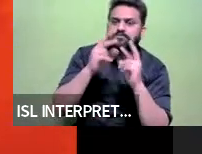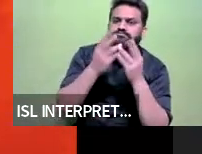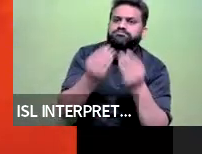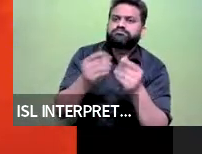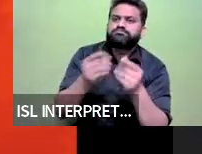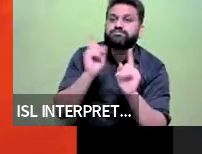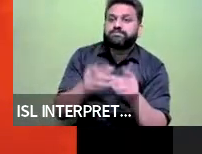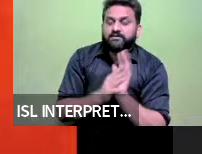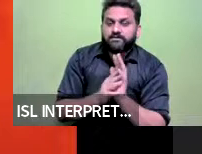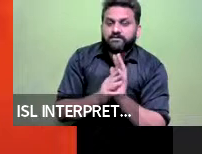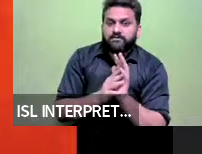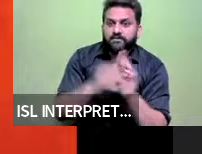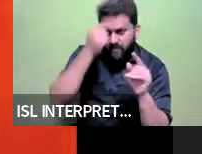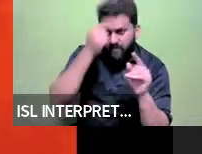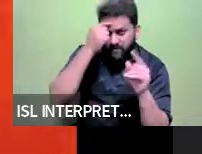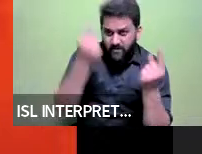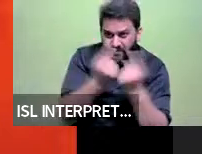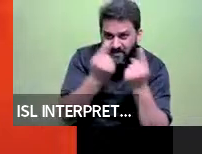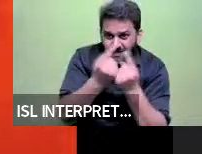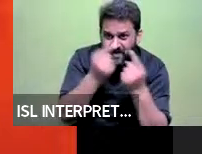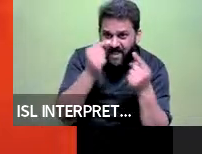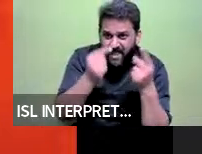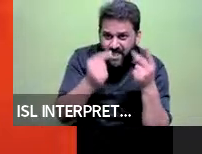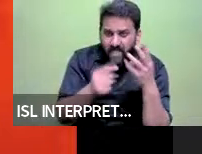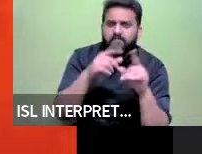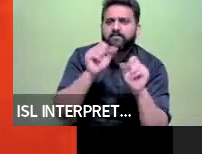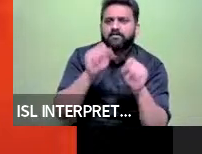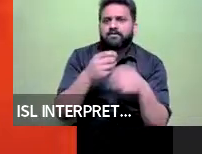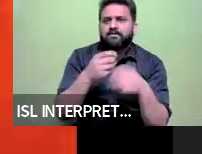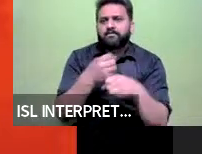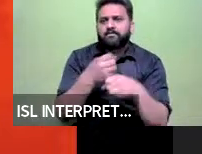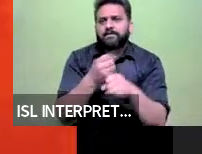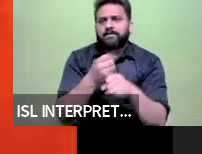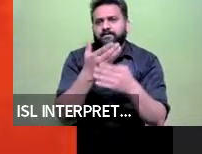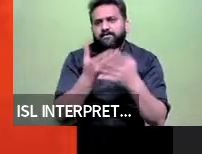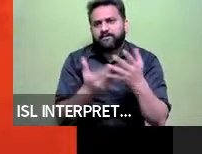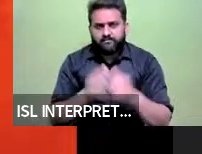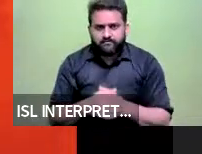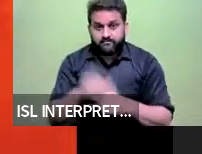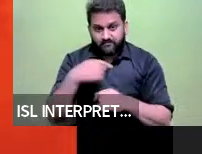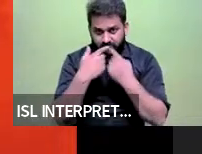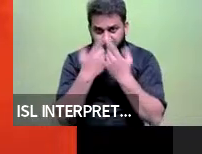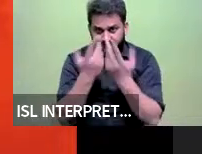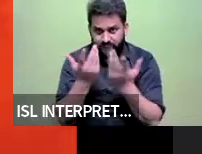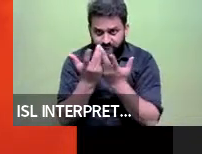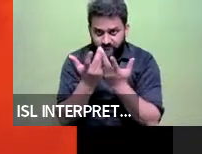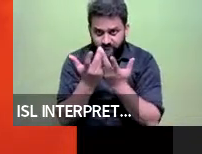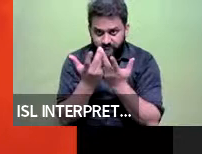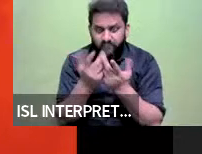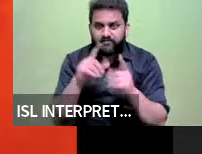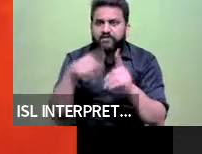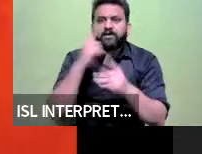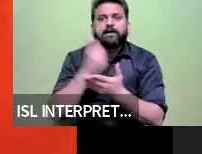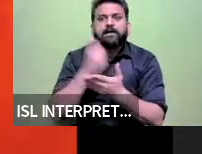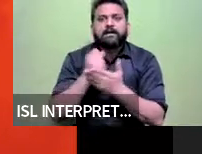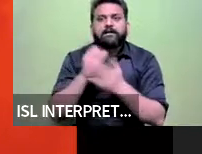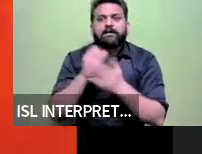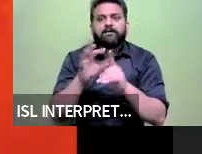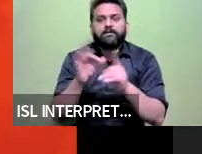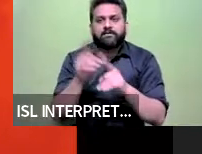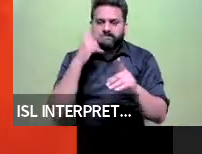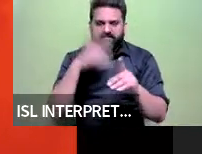do issue by issue. So in that case, I suggest that you should try and do that. It sounds very